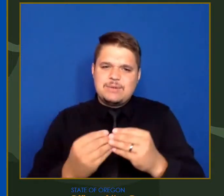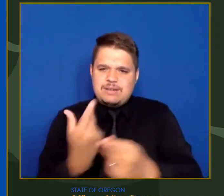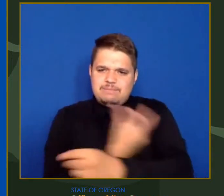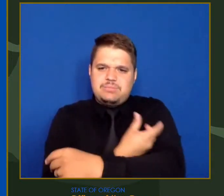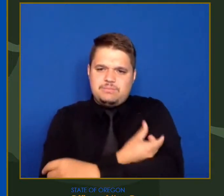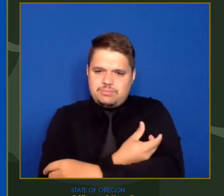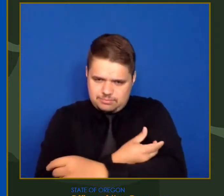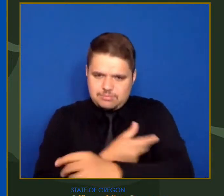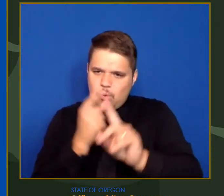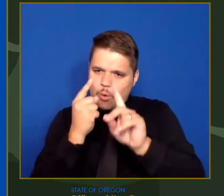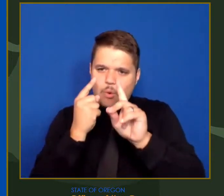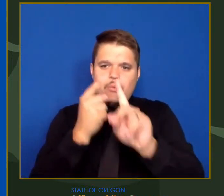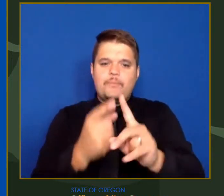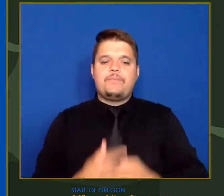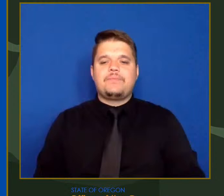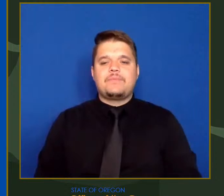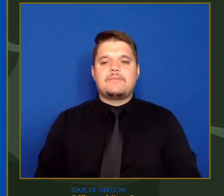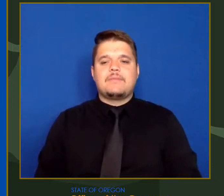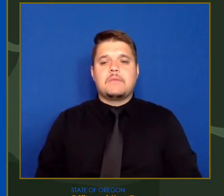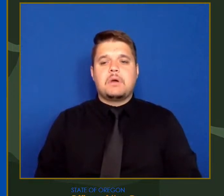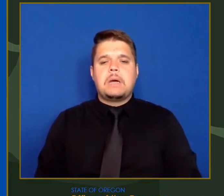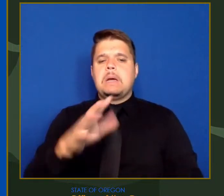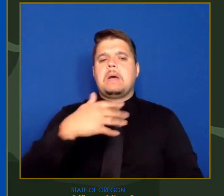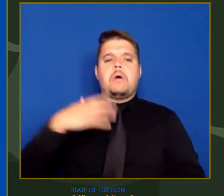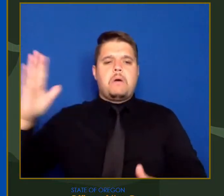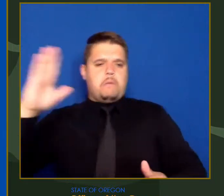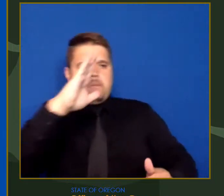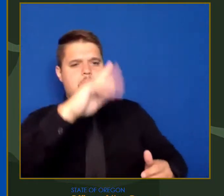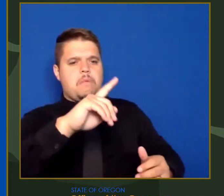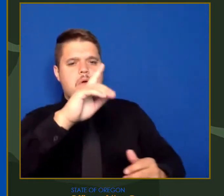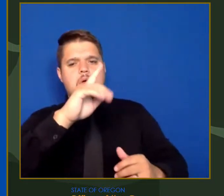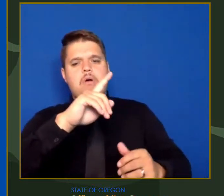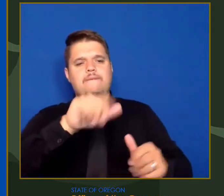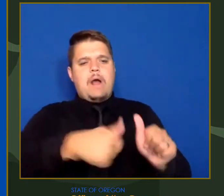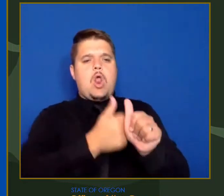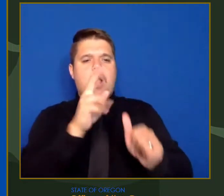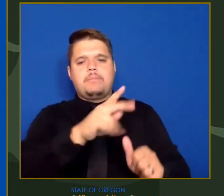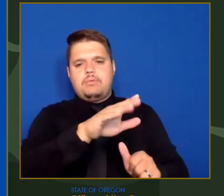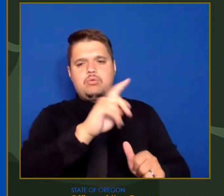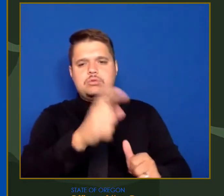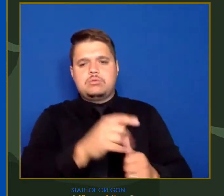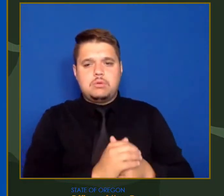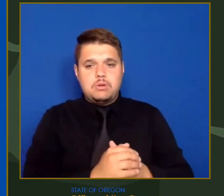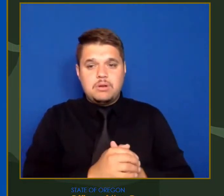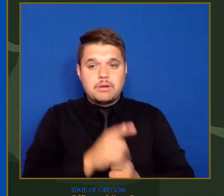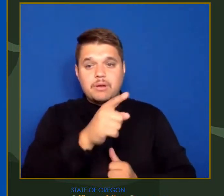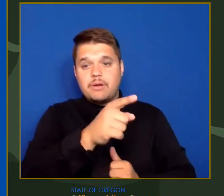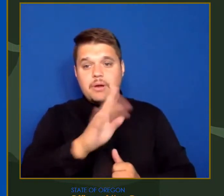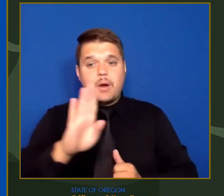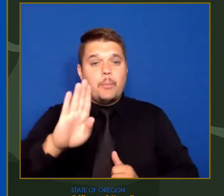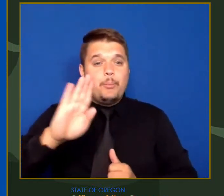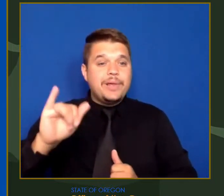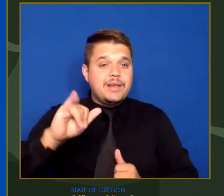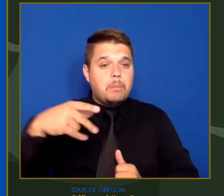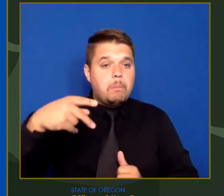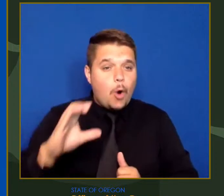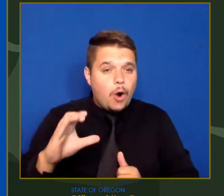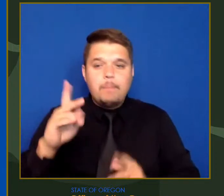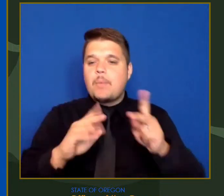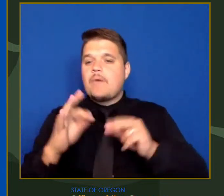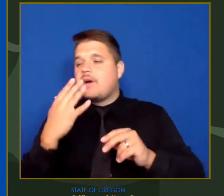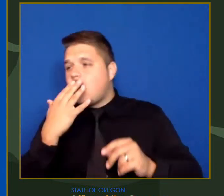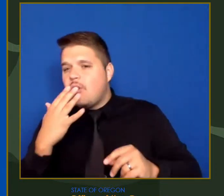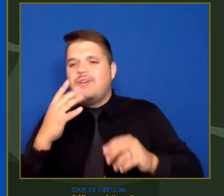Mr. Allen, if you're mentioning the BIPOC communities and some increases in rates of vaccination